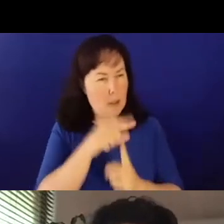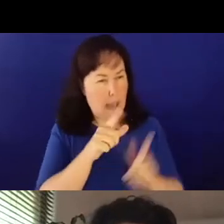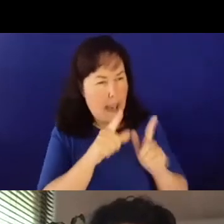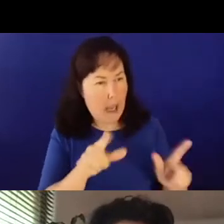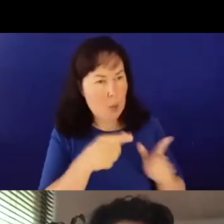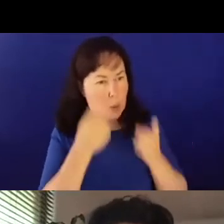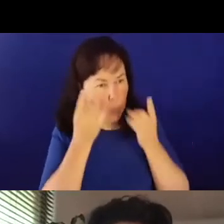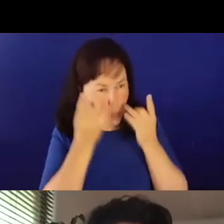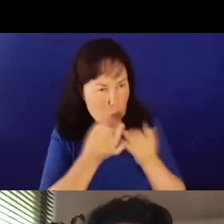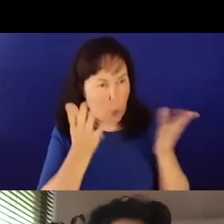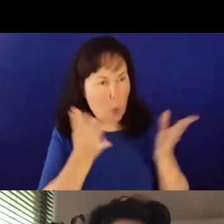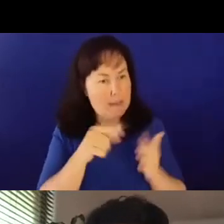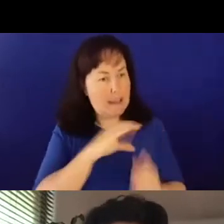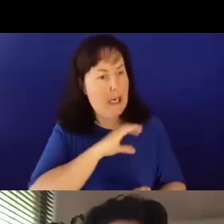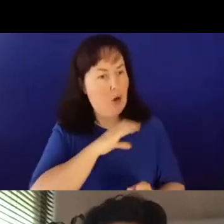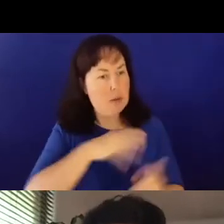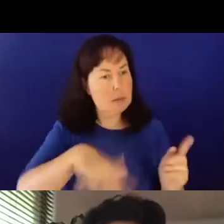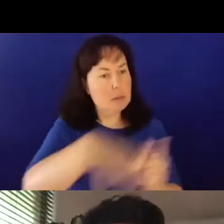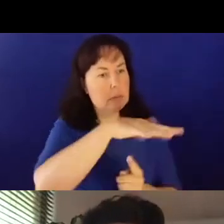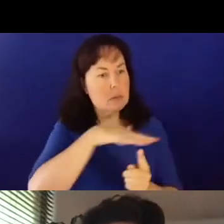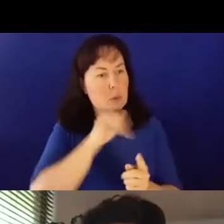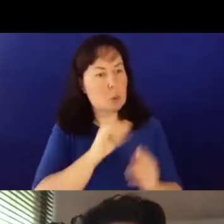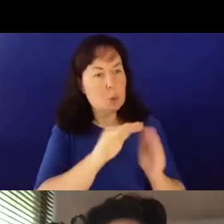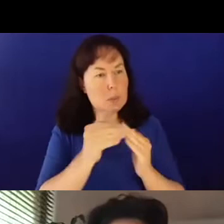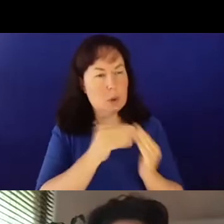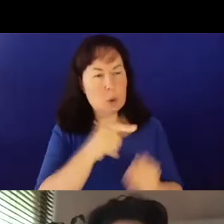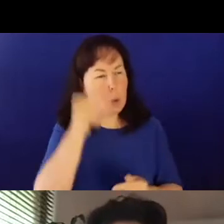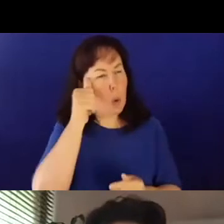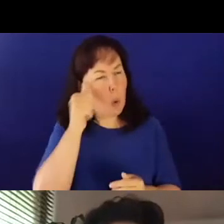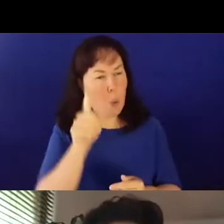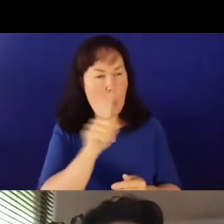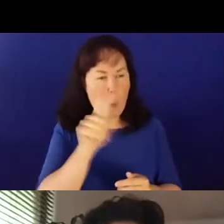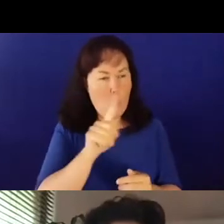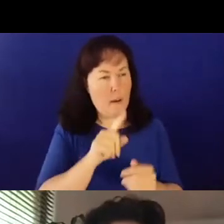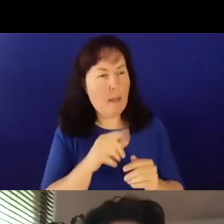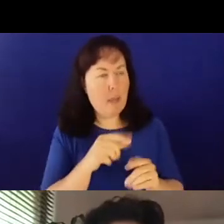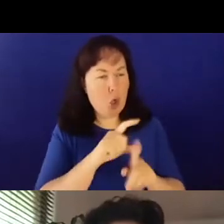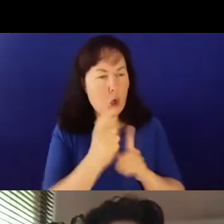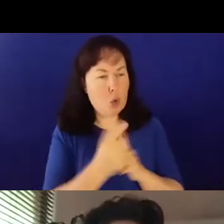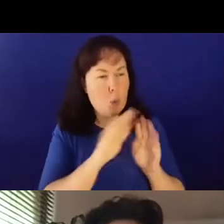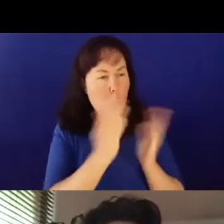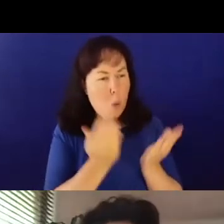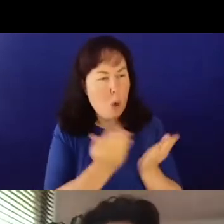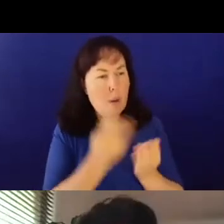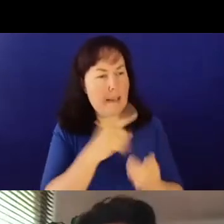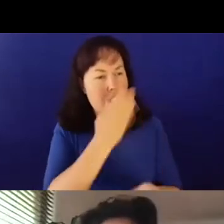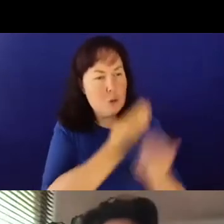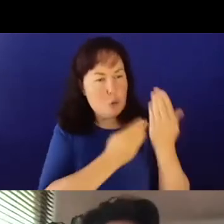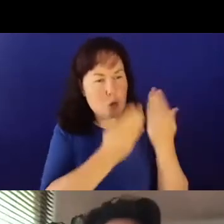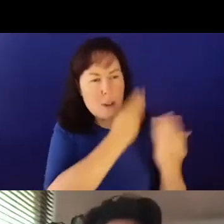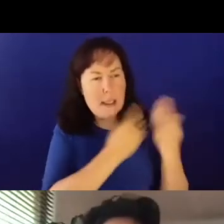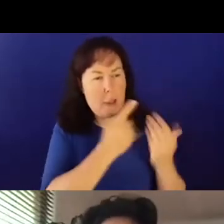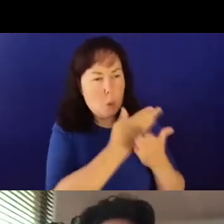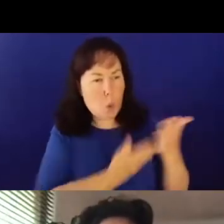of your own community. And we love it when somebody applies and they realize, well, this hasn't been represented this way. And here's